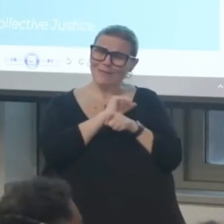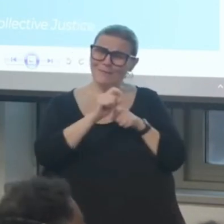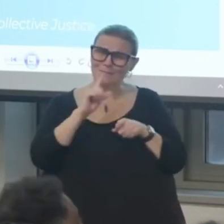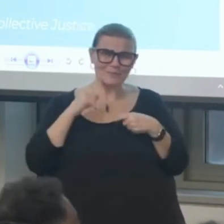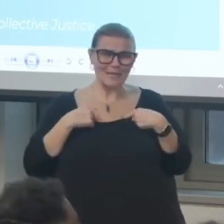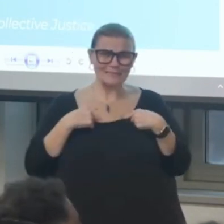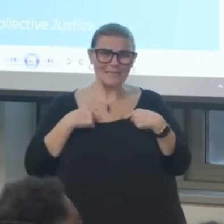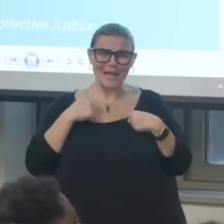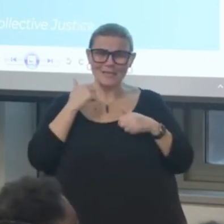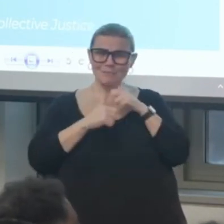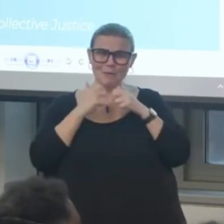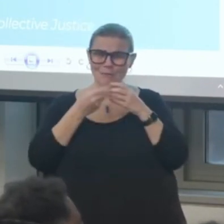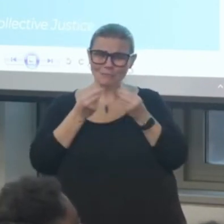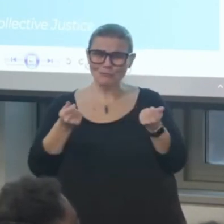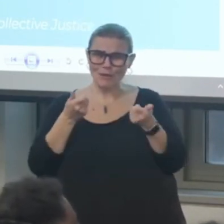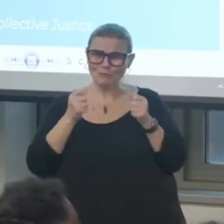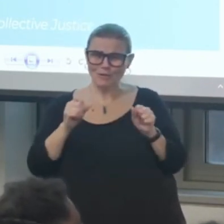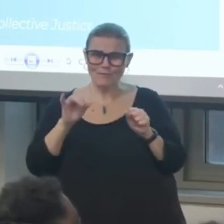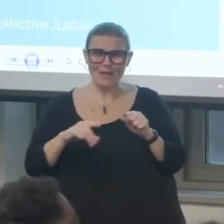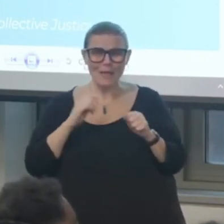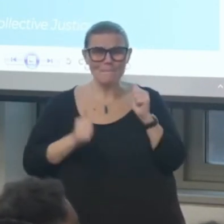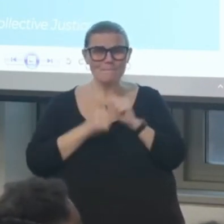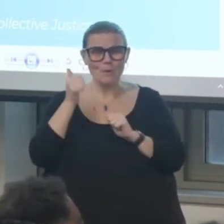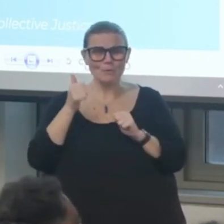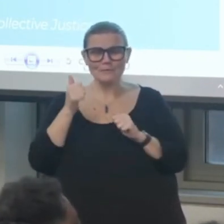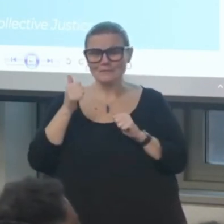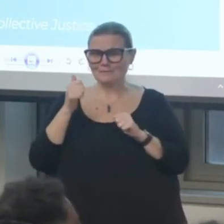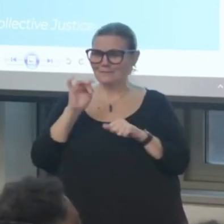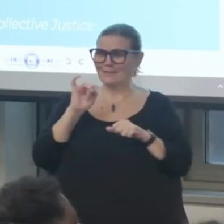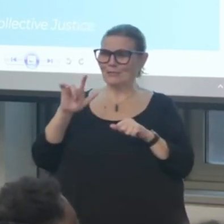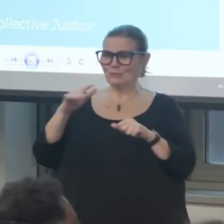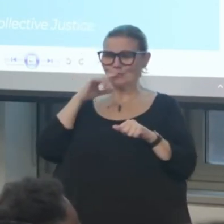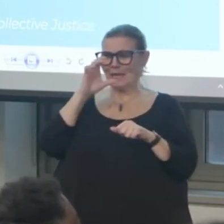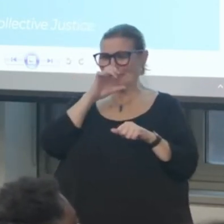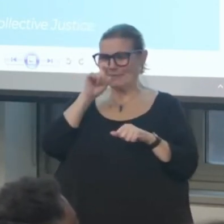problem I've been trying to solve, and nor are these tools that I'm looking for, right? And